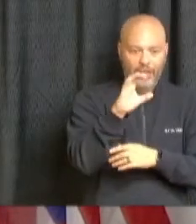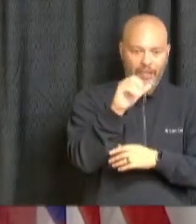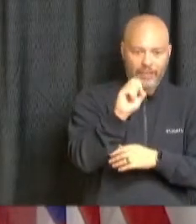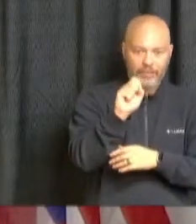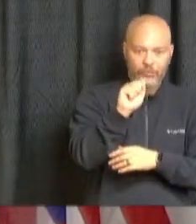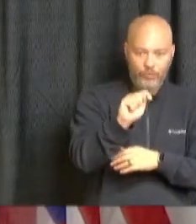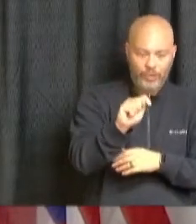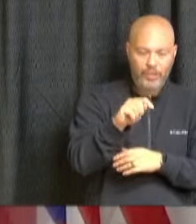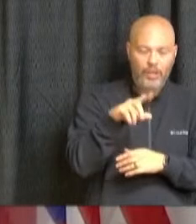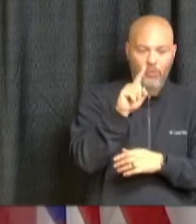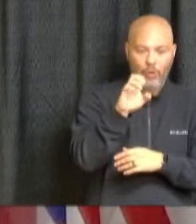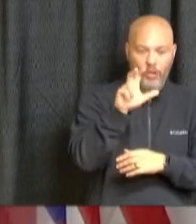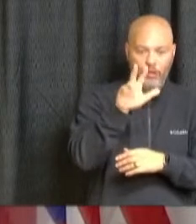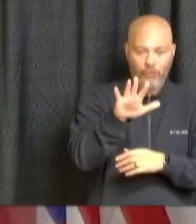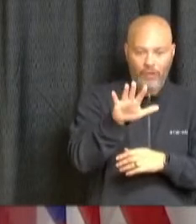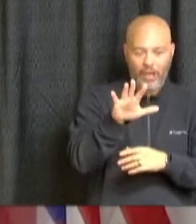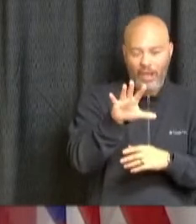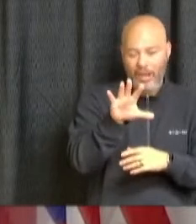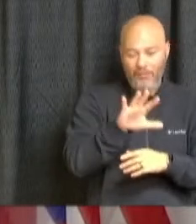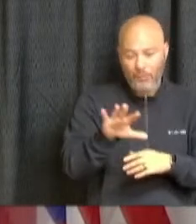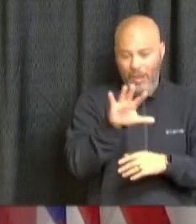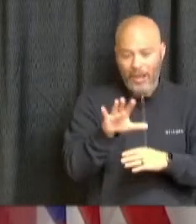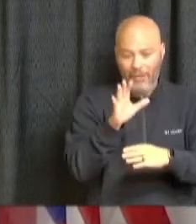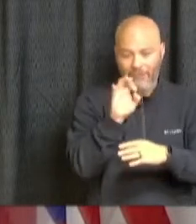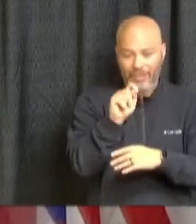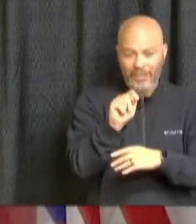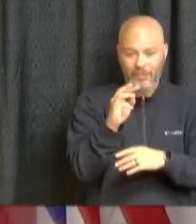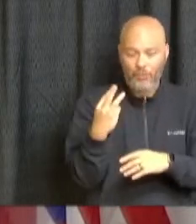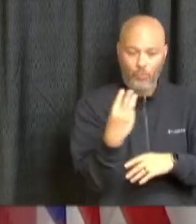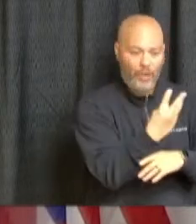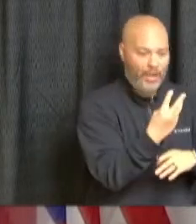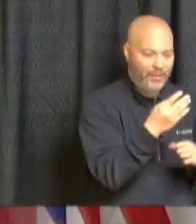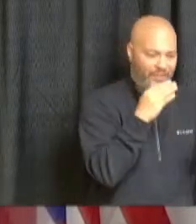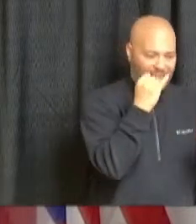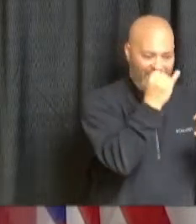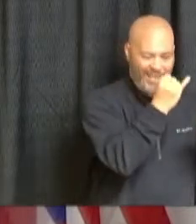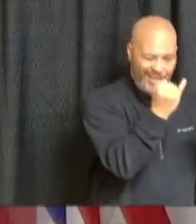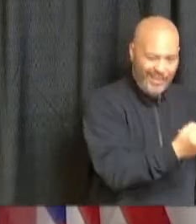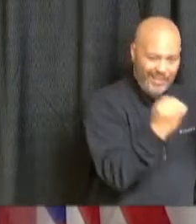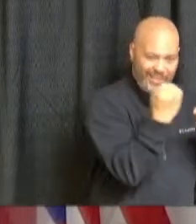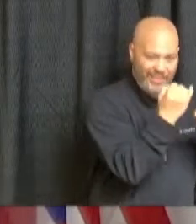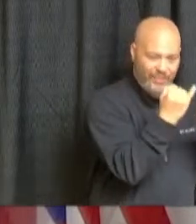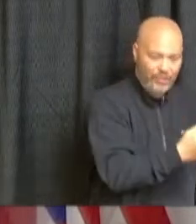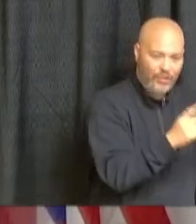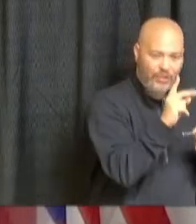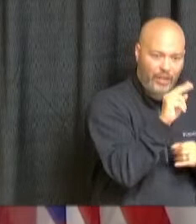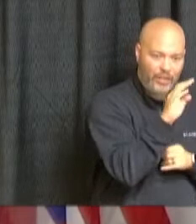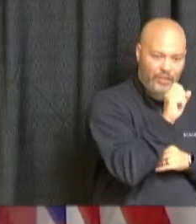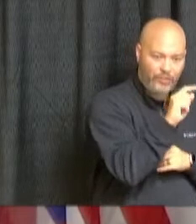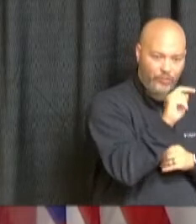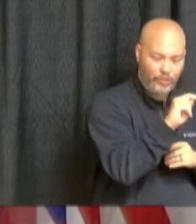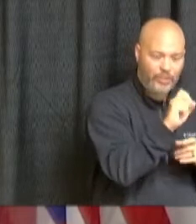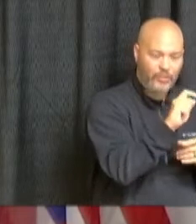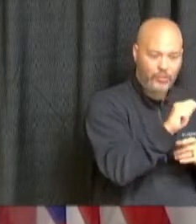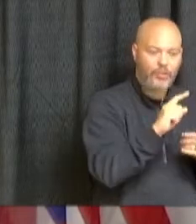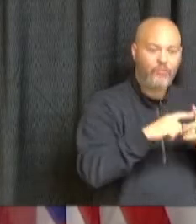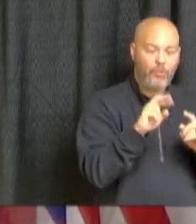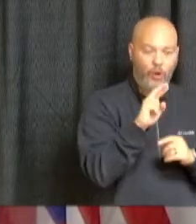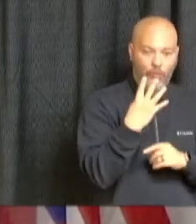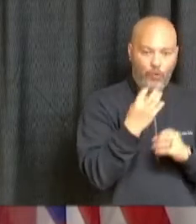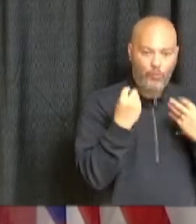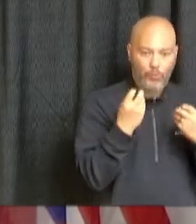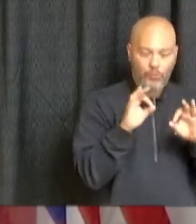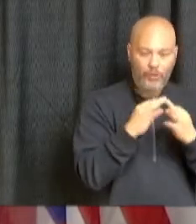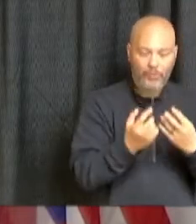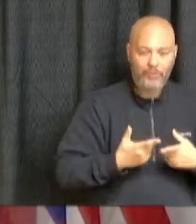Street, 135 plus or minus feet west of the eastern terminus of Duncan Street from R4 multiple